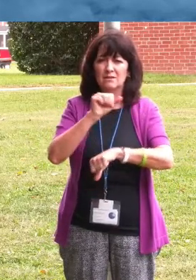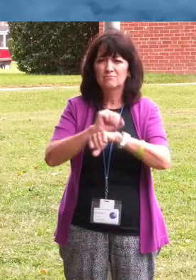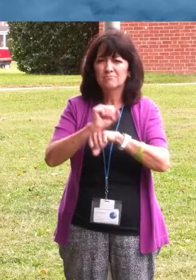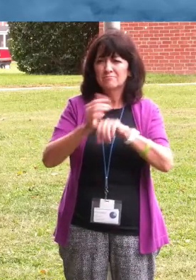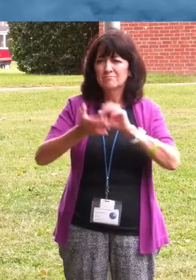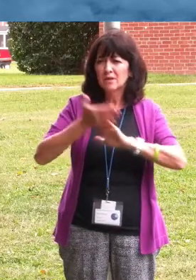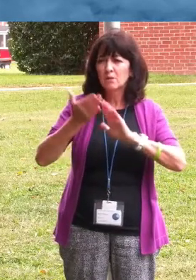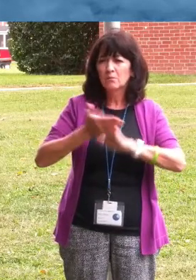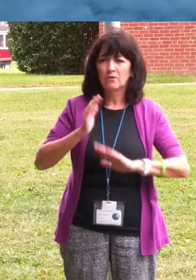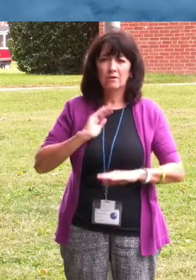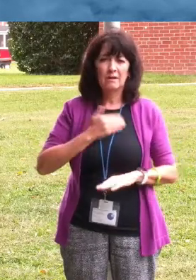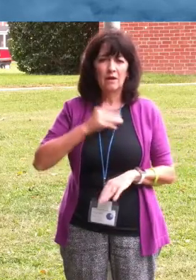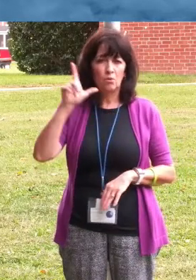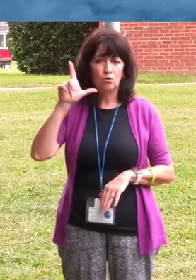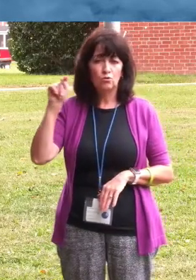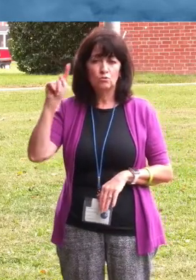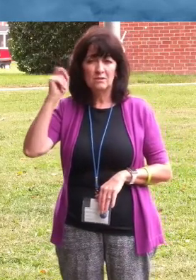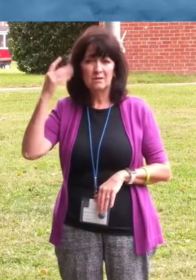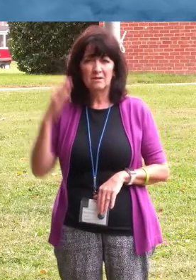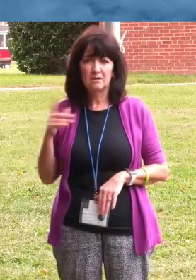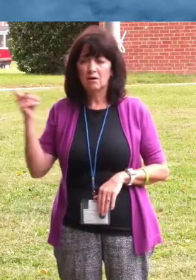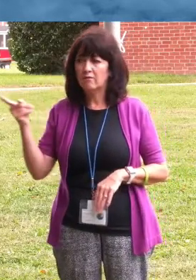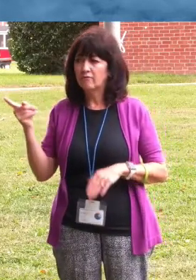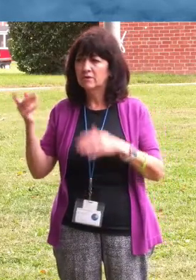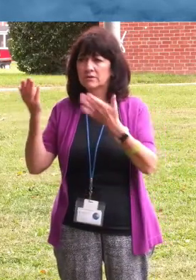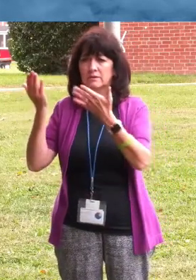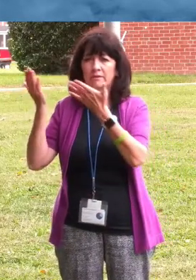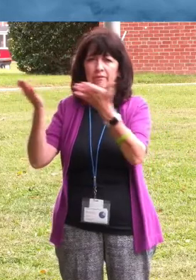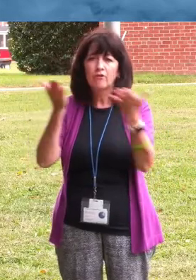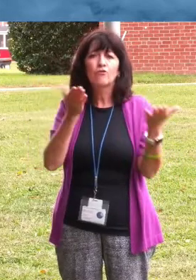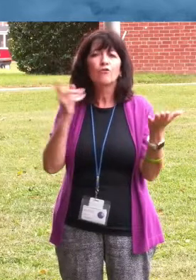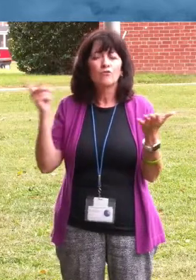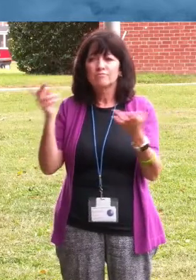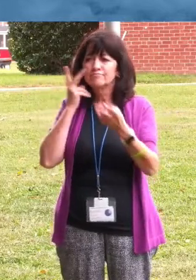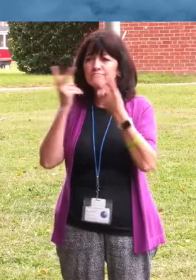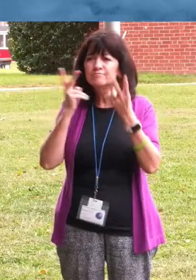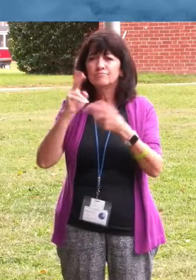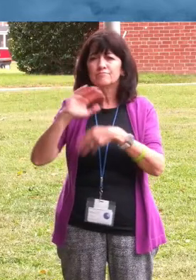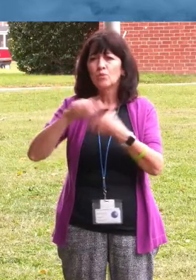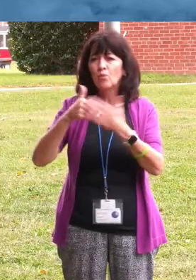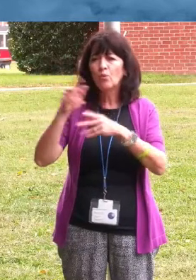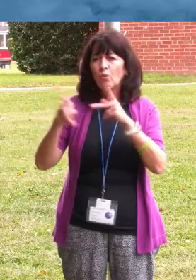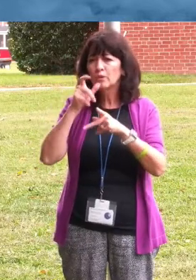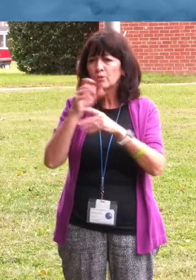Lieutenant Governor has been out there with the homeless trying to get people vaccinated.